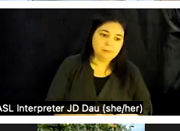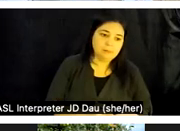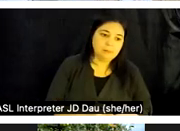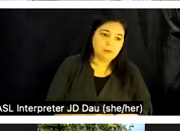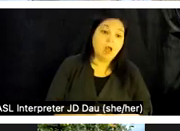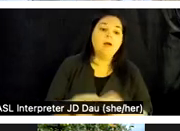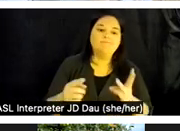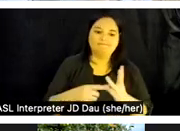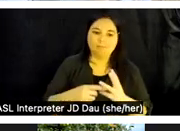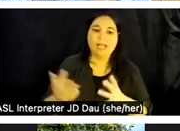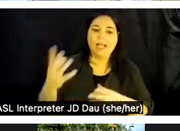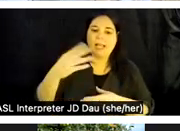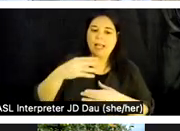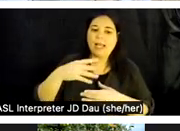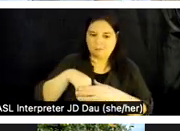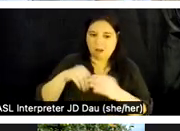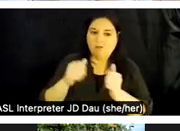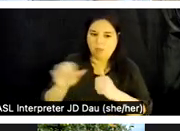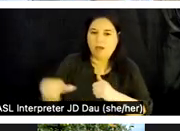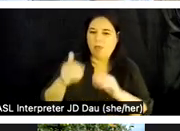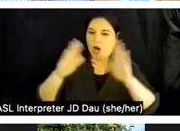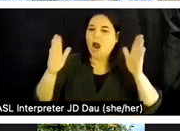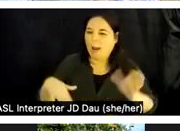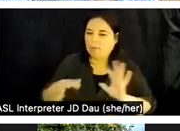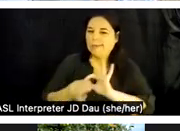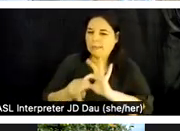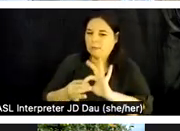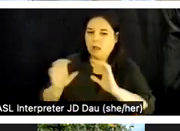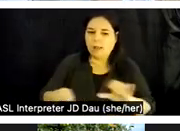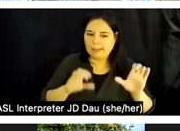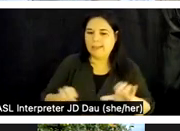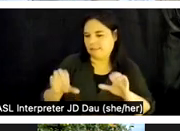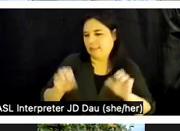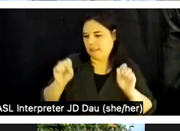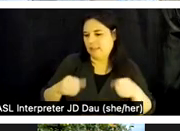engaging in other housing, related activities more generally.